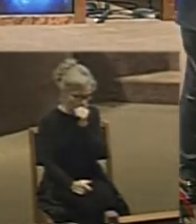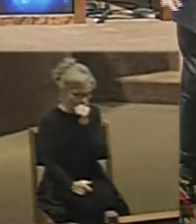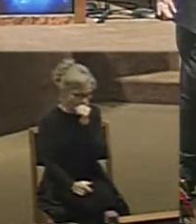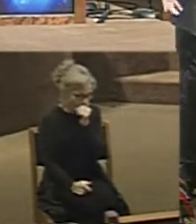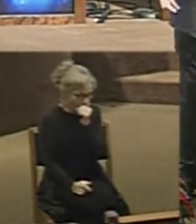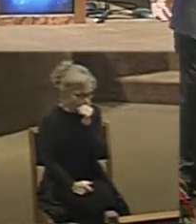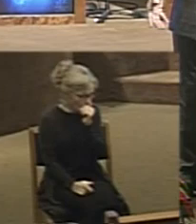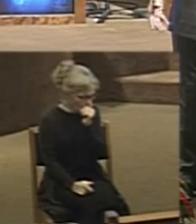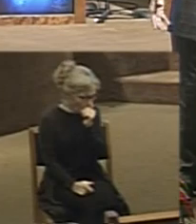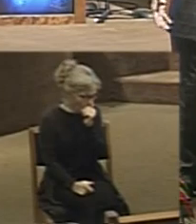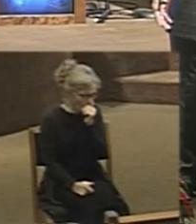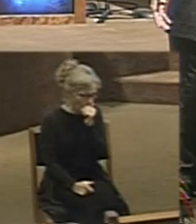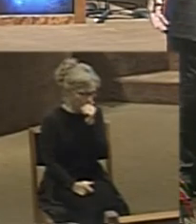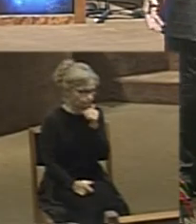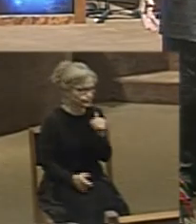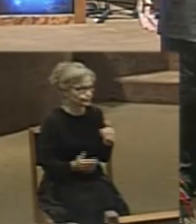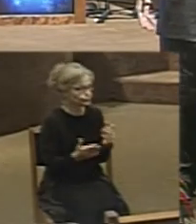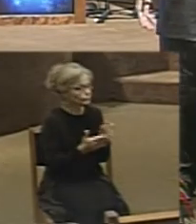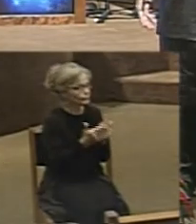It's so easy.